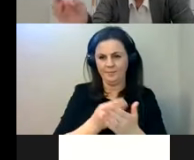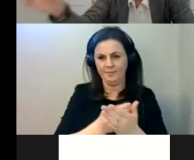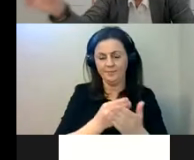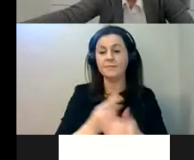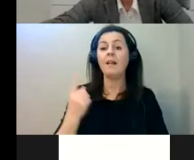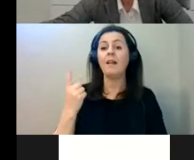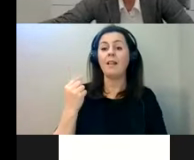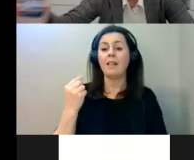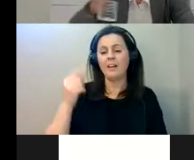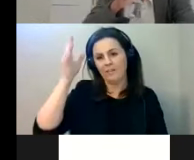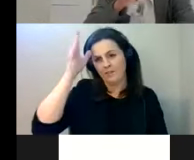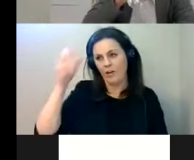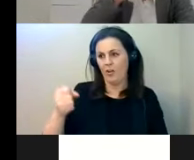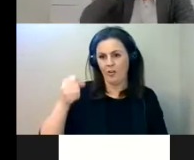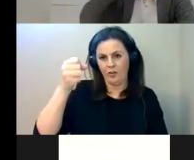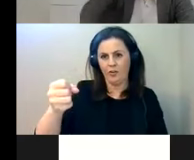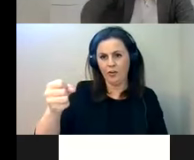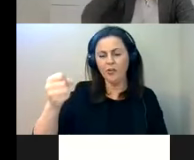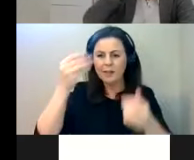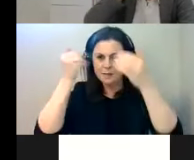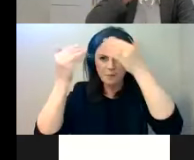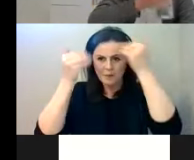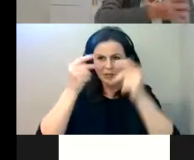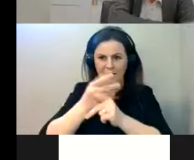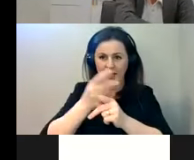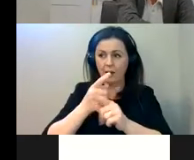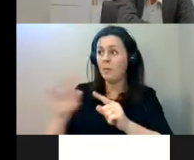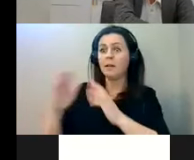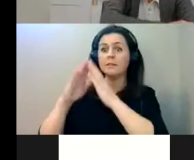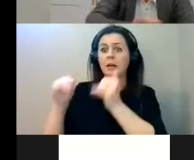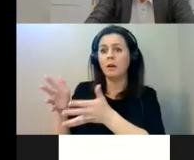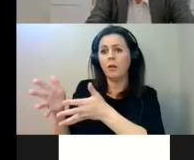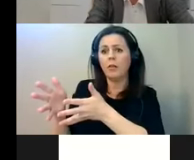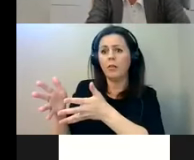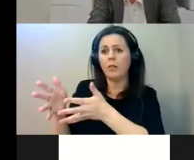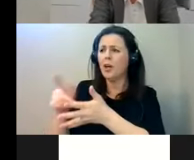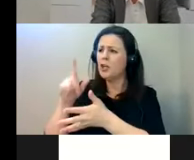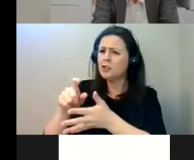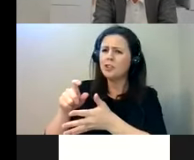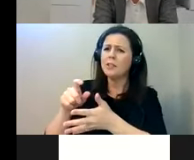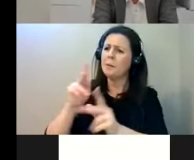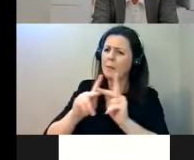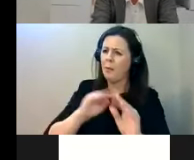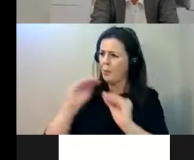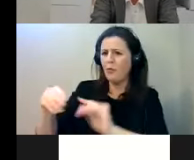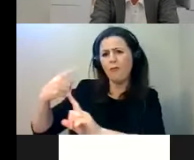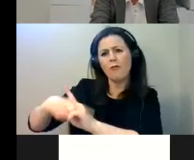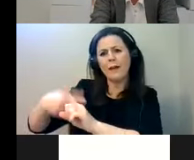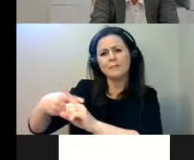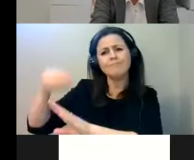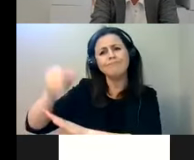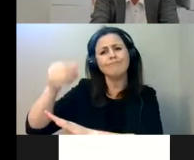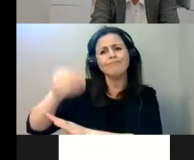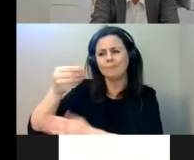and his home sits empty when could be collecting rent in order to carry out expenses. Is there anything that that person